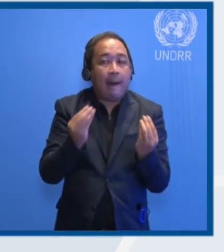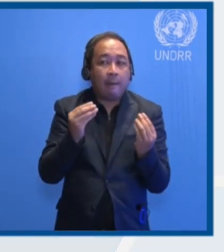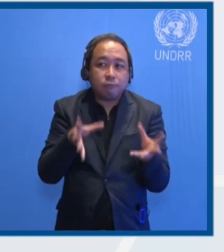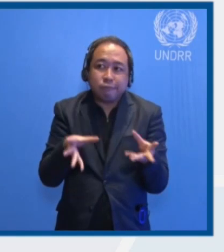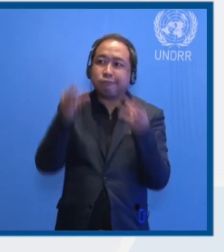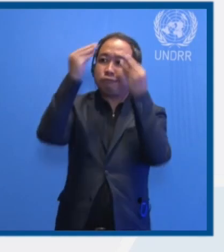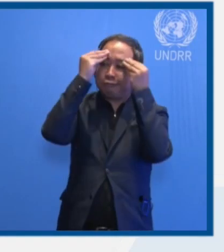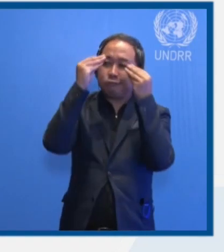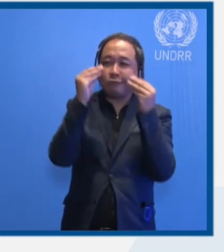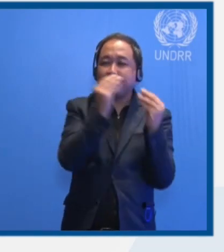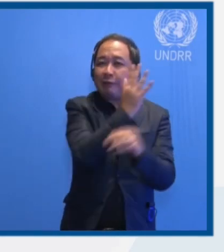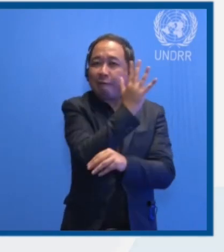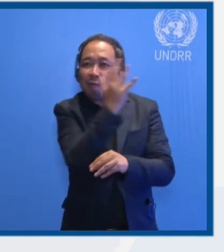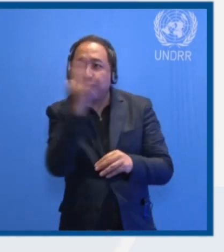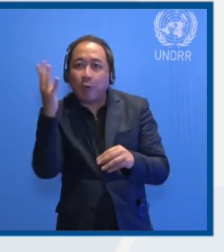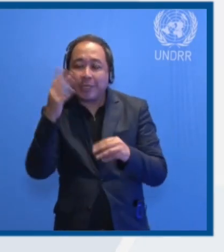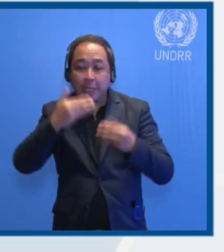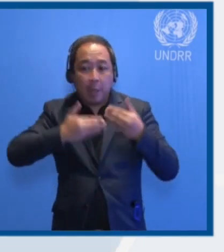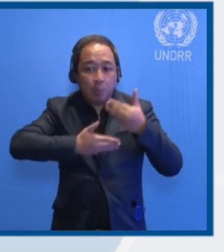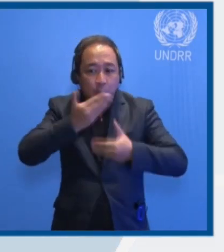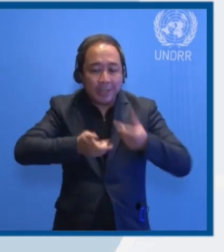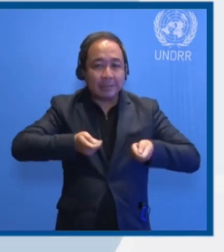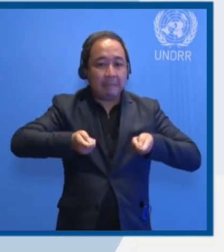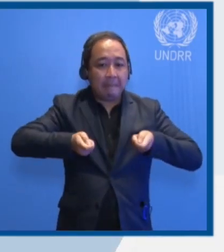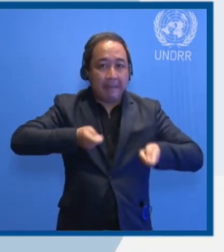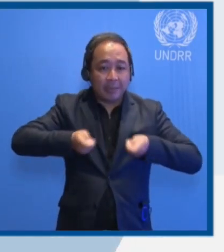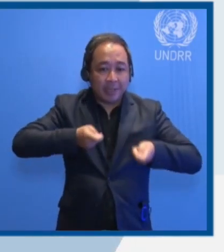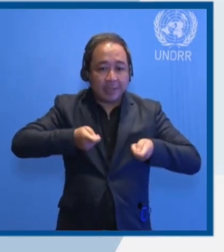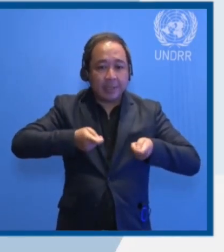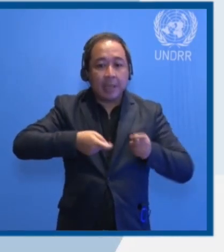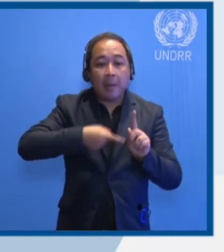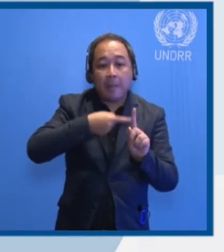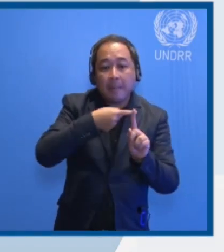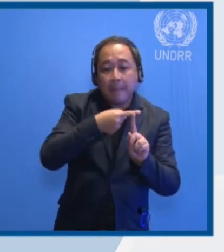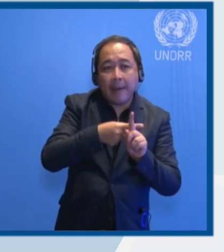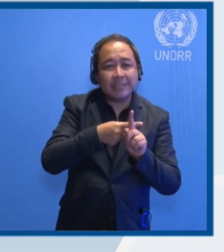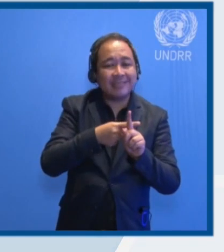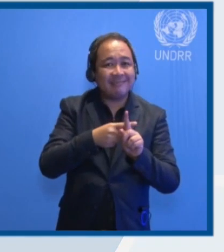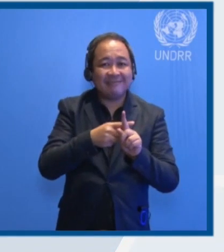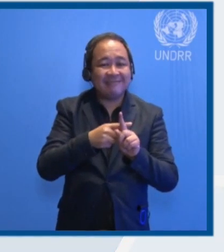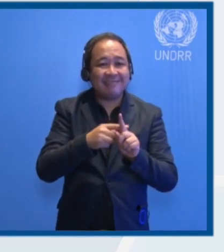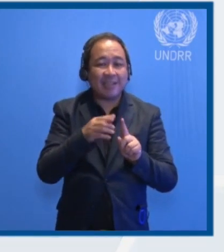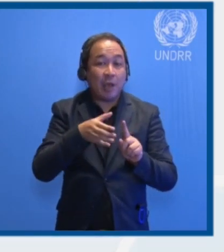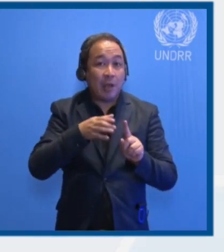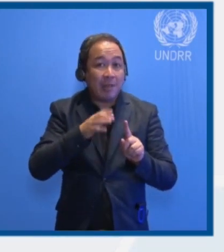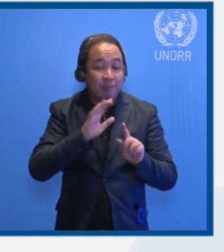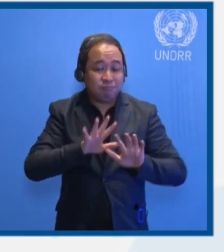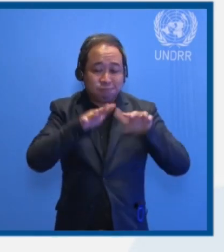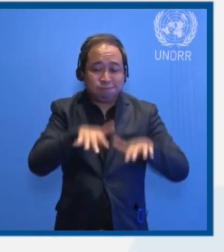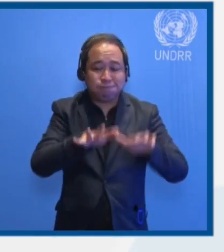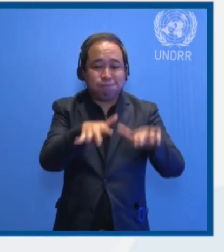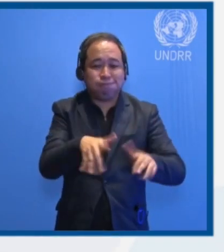peatland, biodiversity conservation, forest and land rehabilitation, community participation, and law